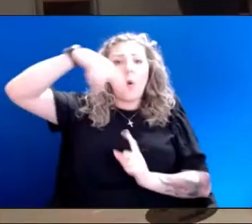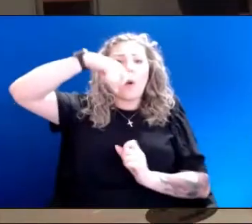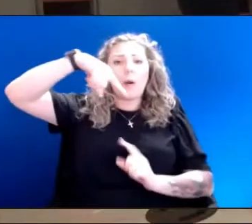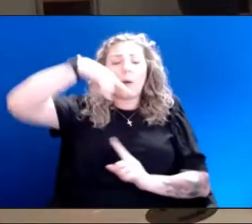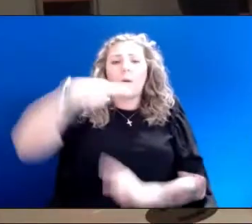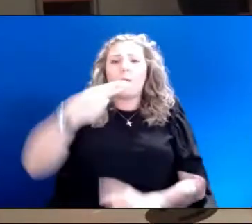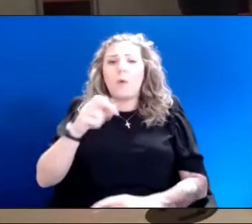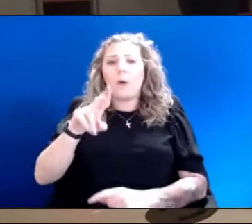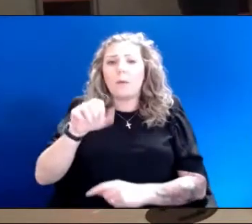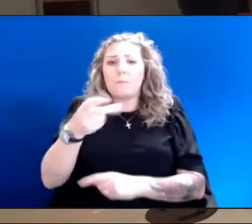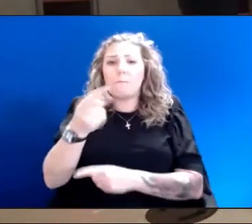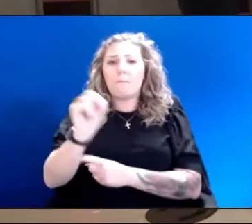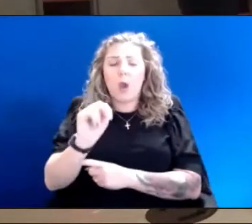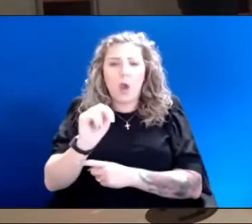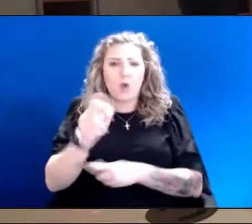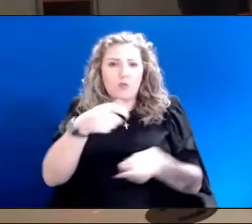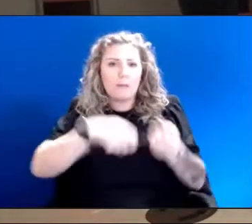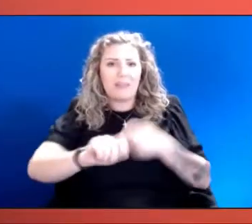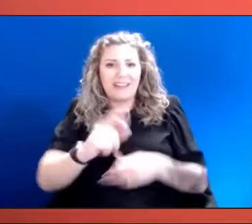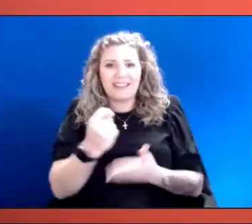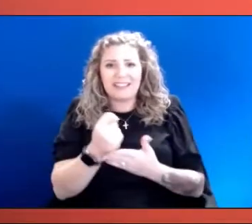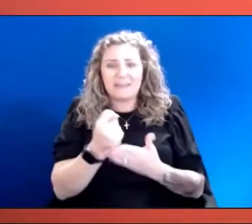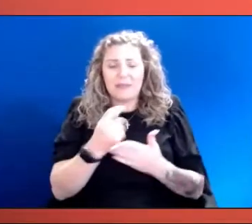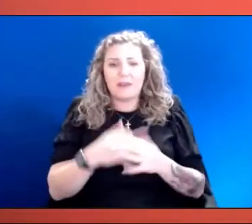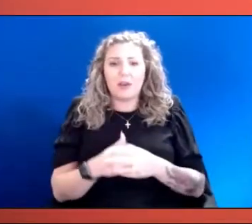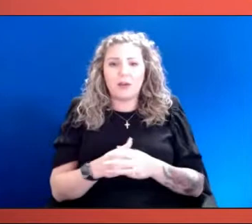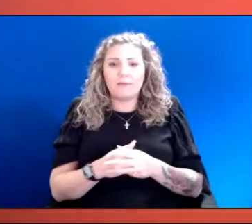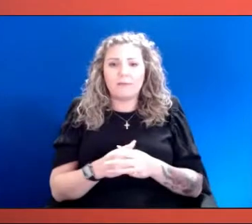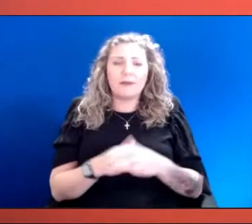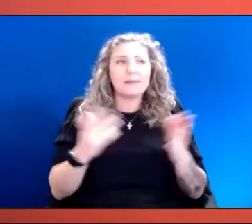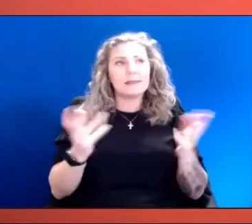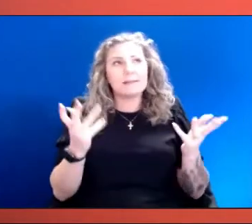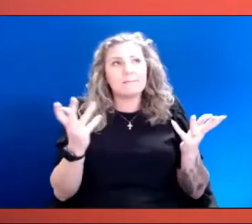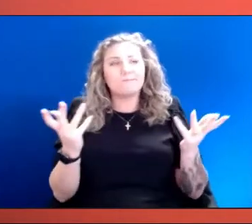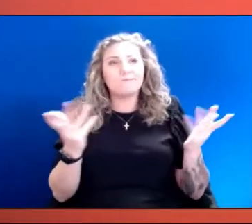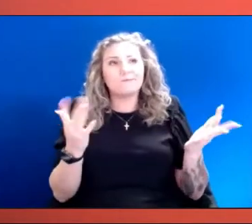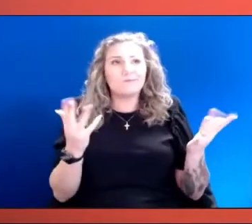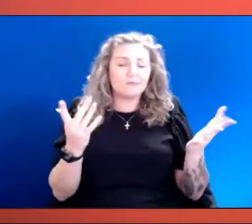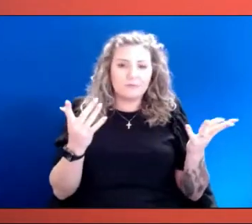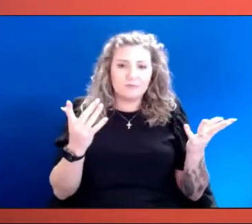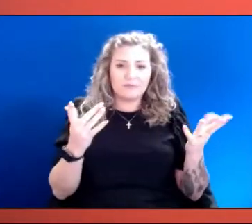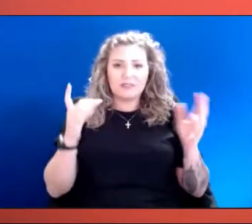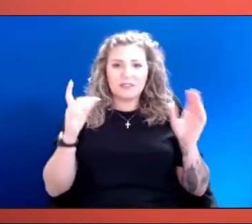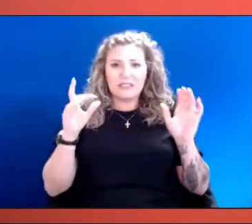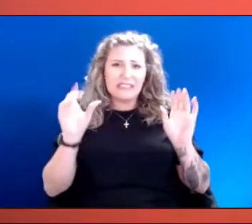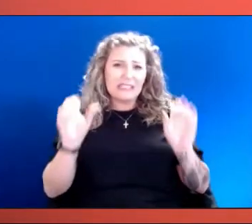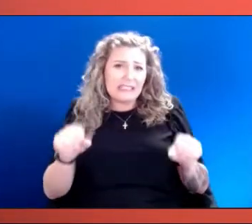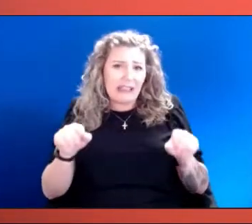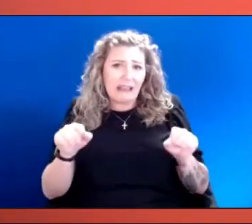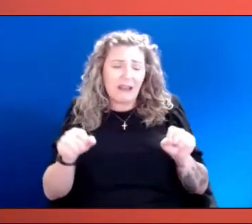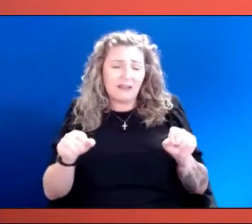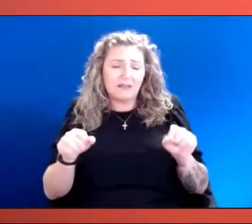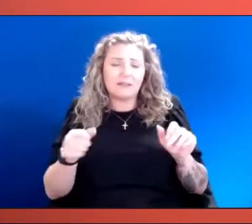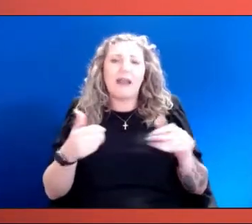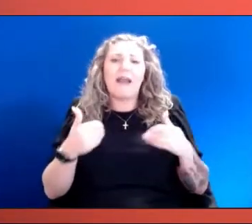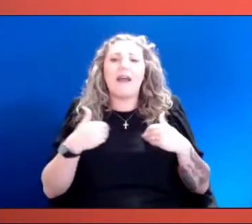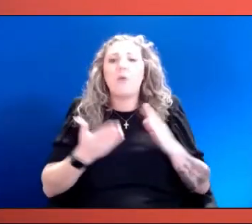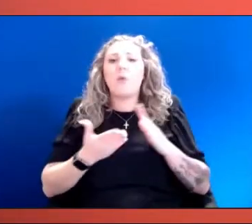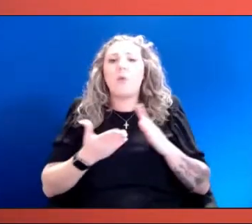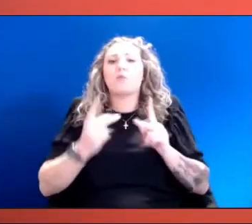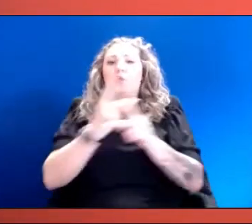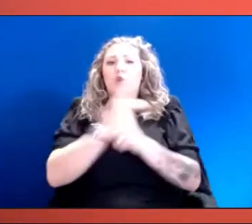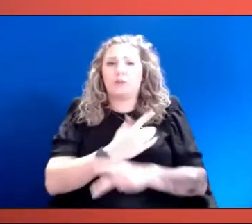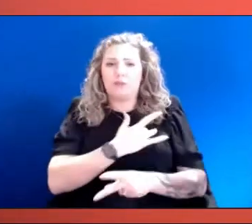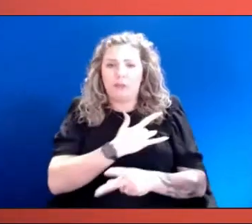And basically it's just about this milieu that can predispose you to worsening heart disease. And so there's